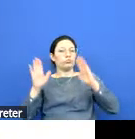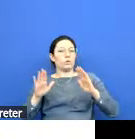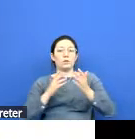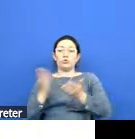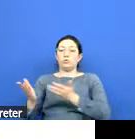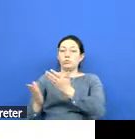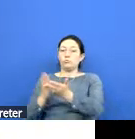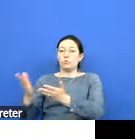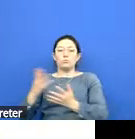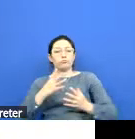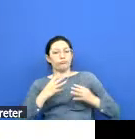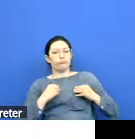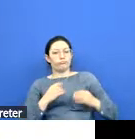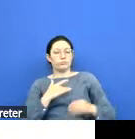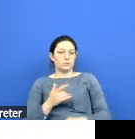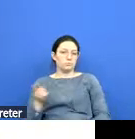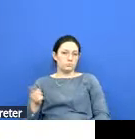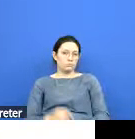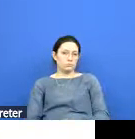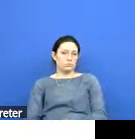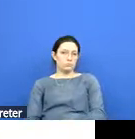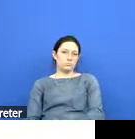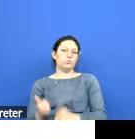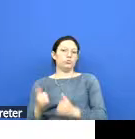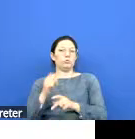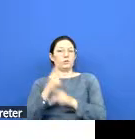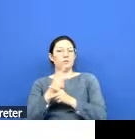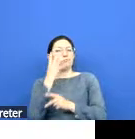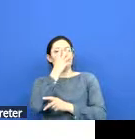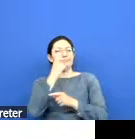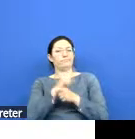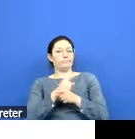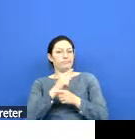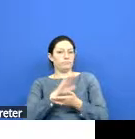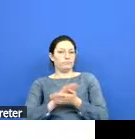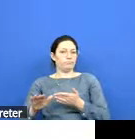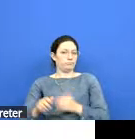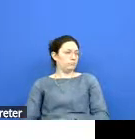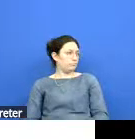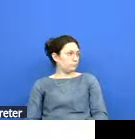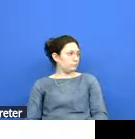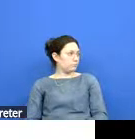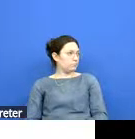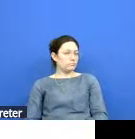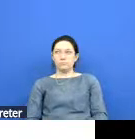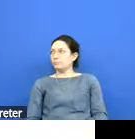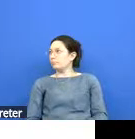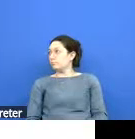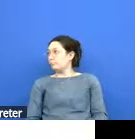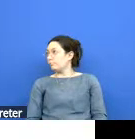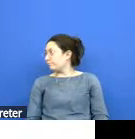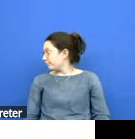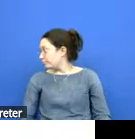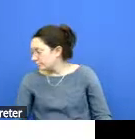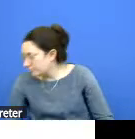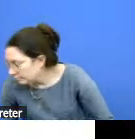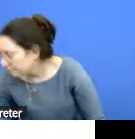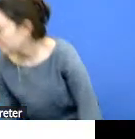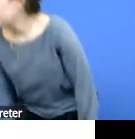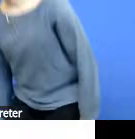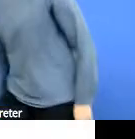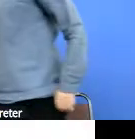by our committee about trying to keep it that way. So one of the other things I will note is,